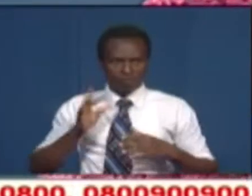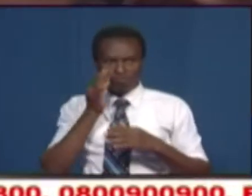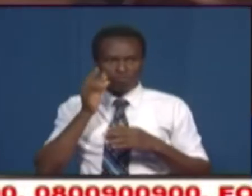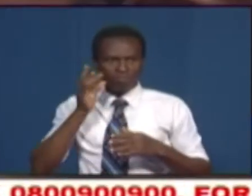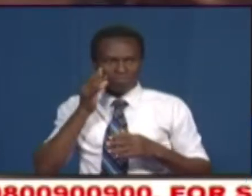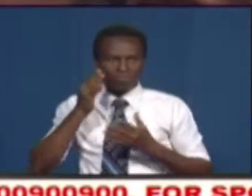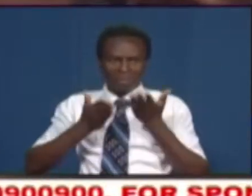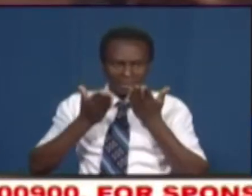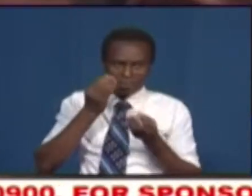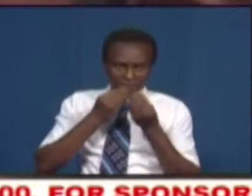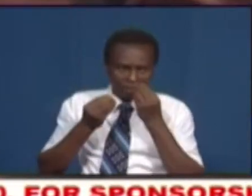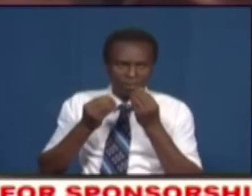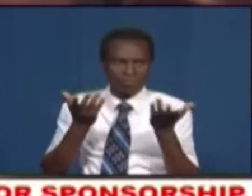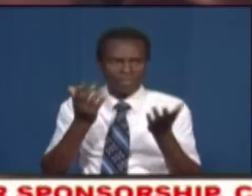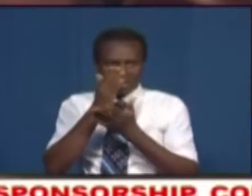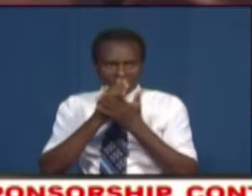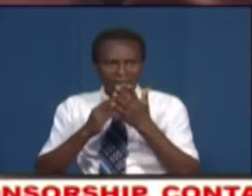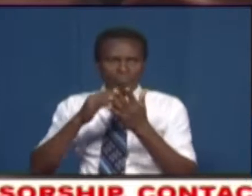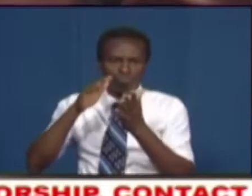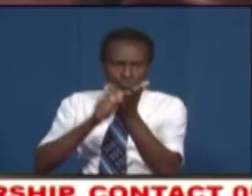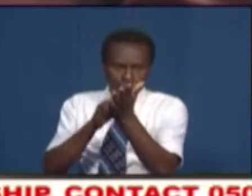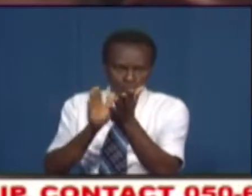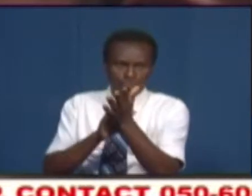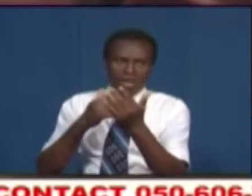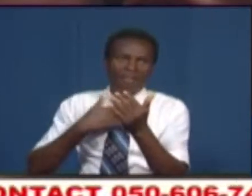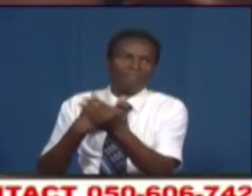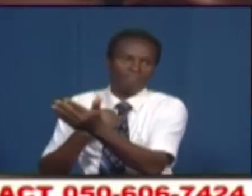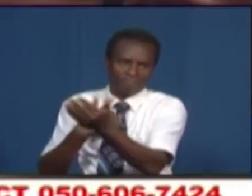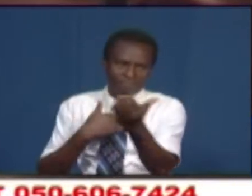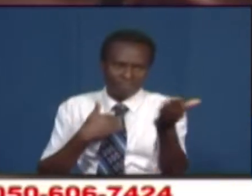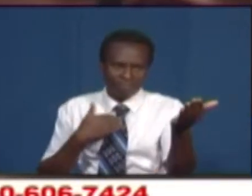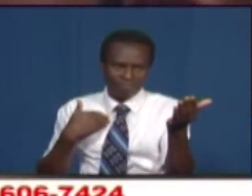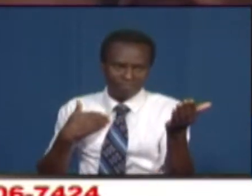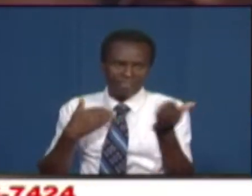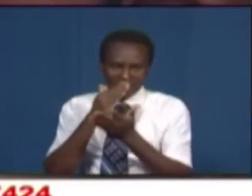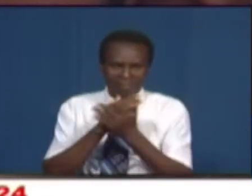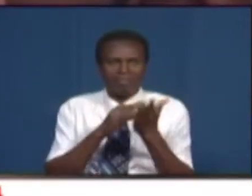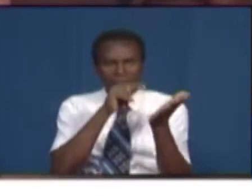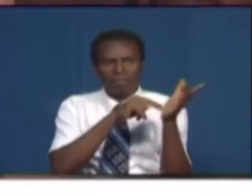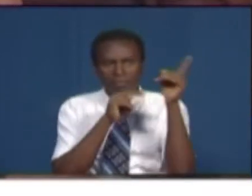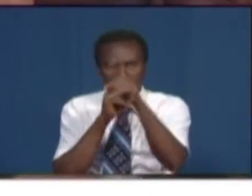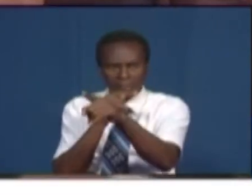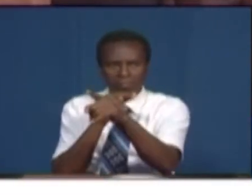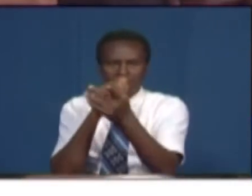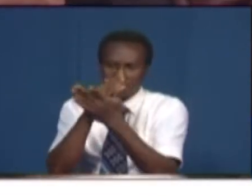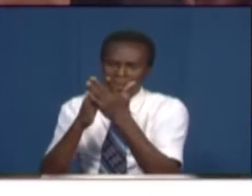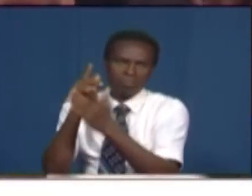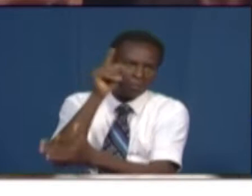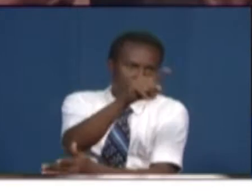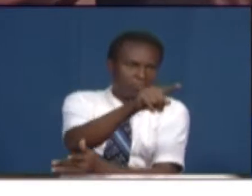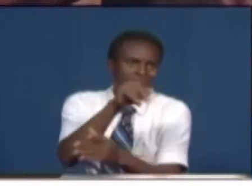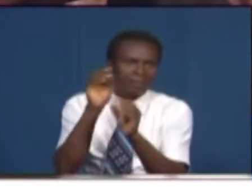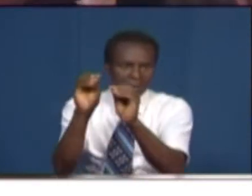We have some of the schools, especially if it's a boarding school. Mm-hmm. We have nurses stationed there who provide some of this counseling